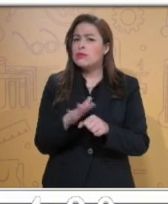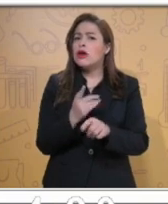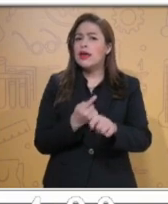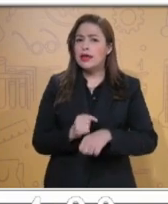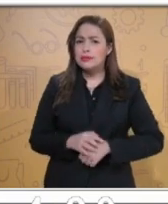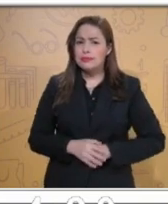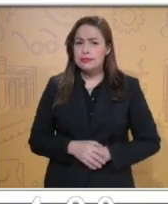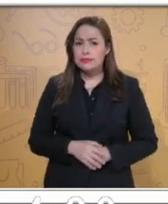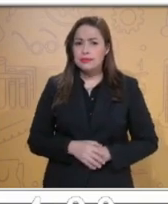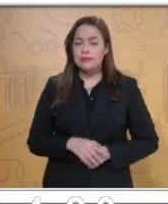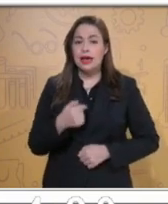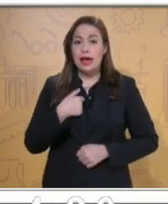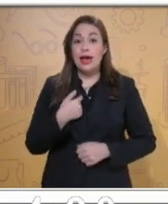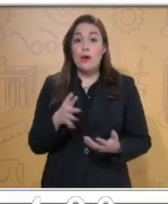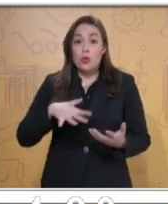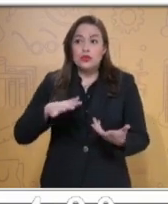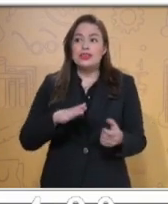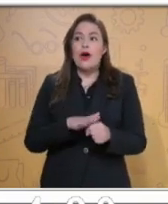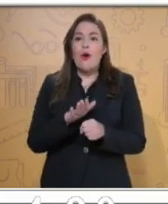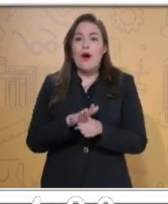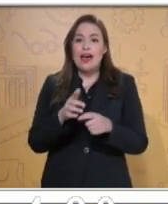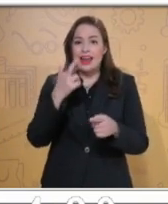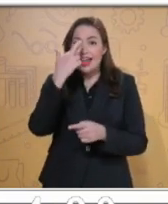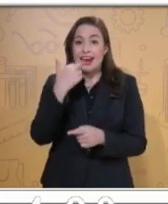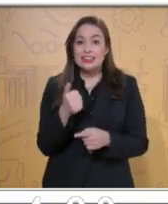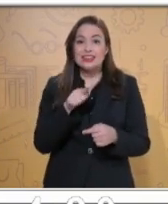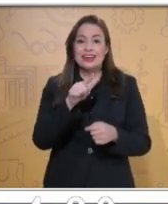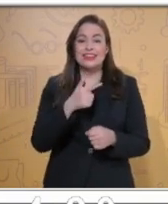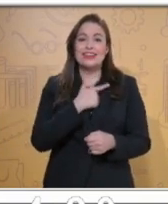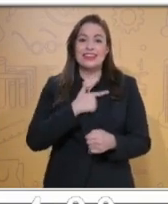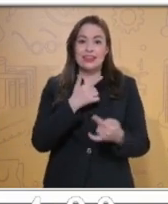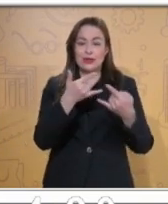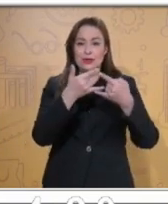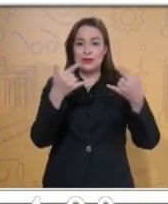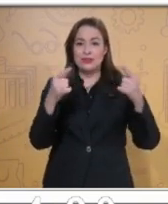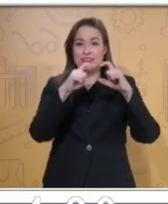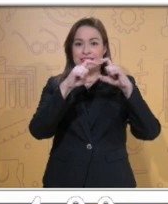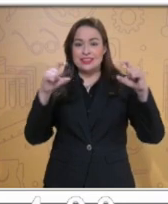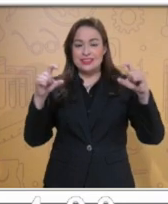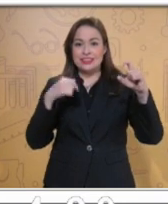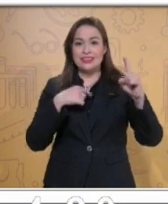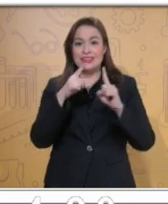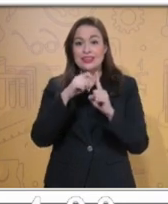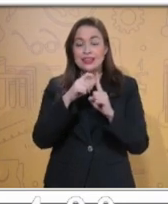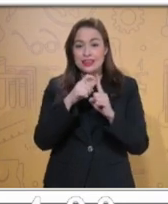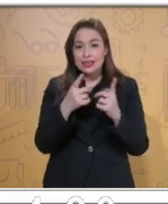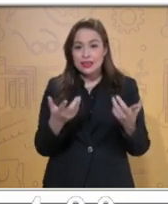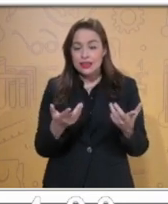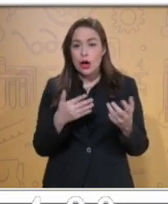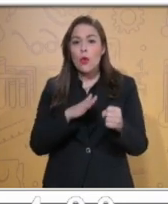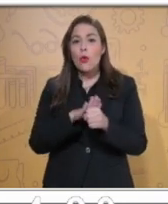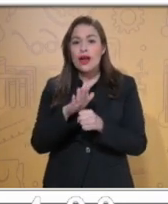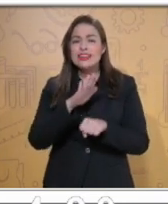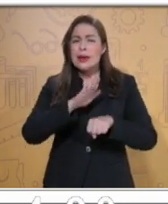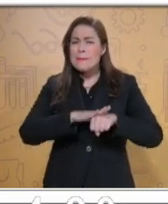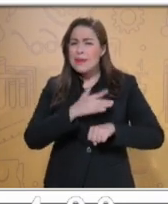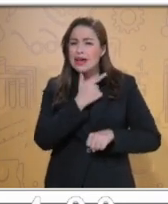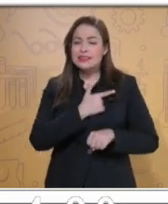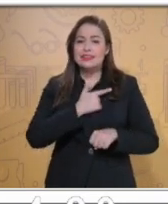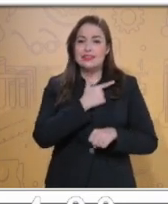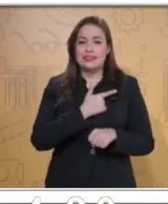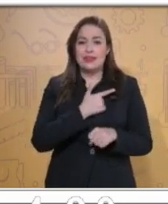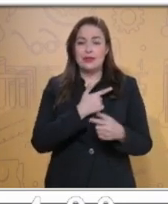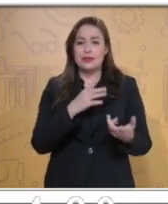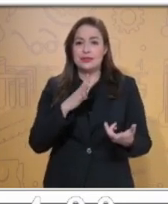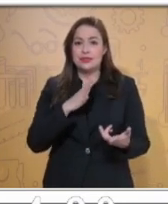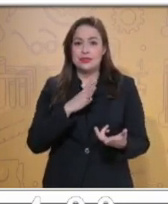because, and you are going to say a reason. Could you name some of them you like the most? I mean, the names of the comic strips